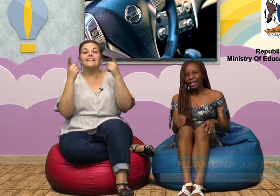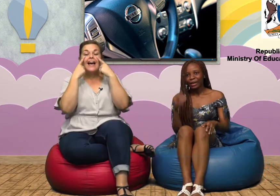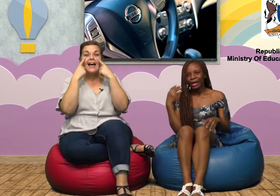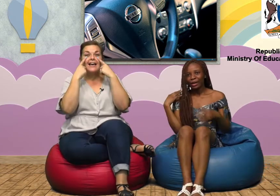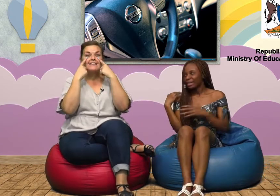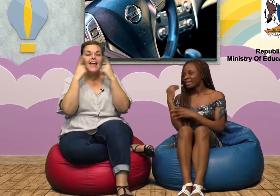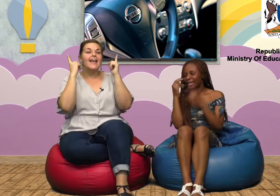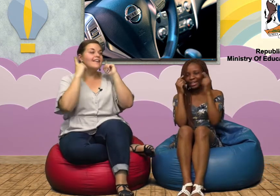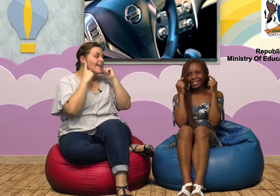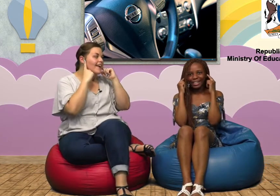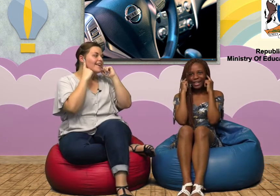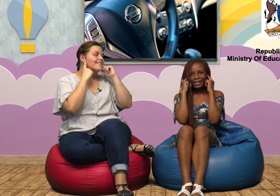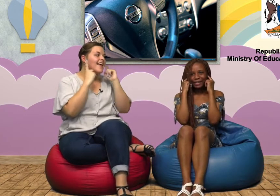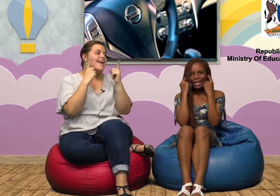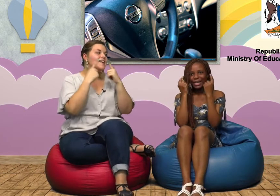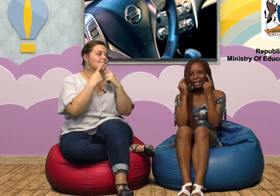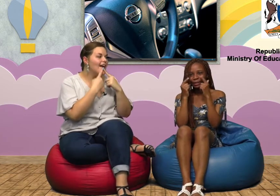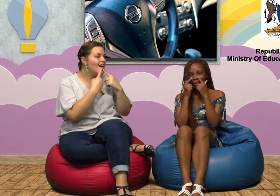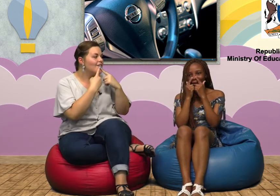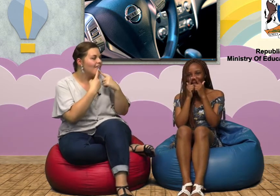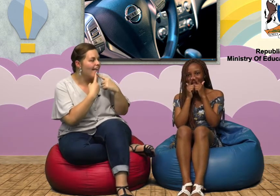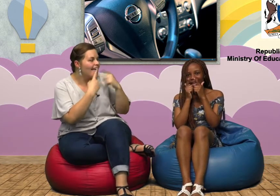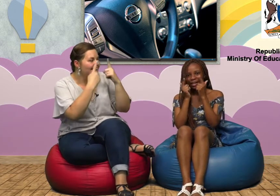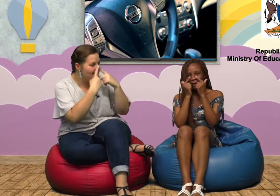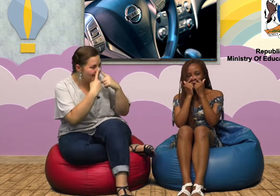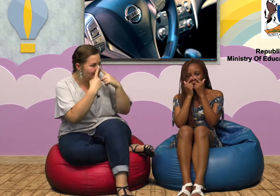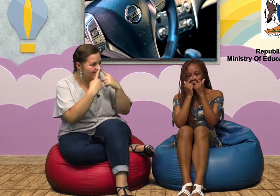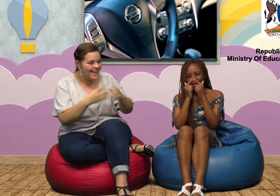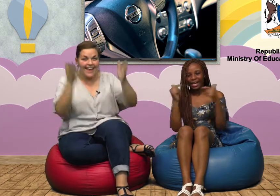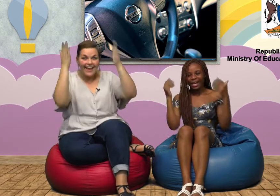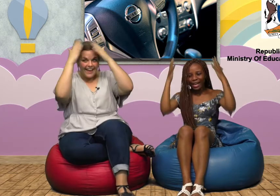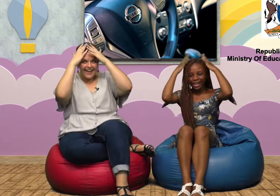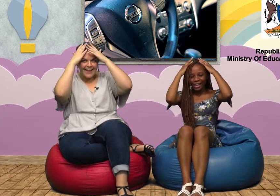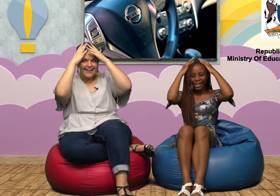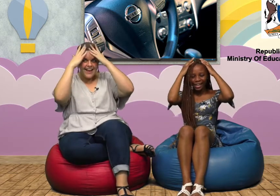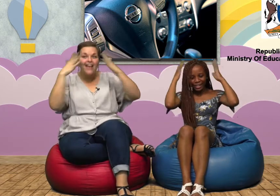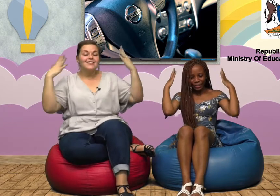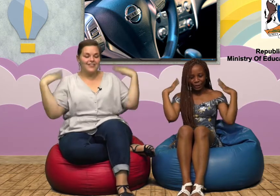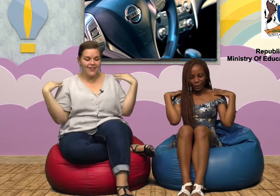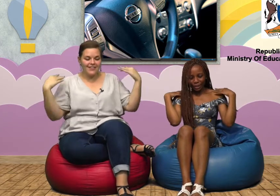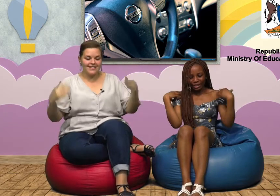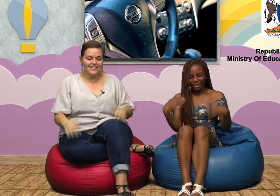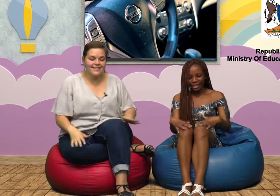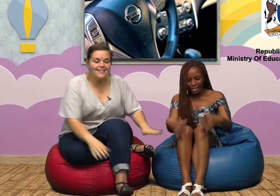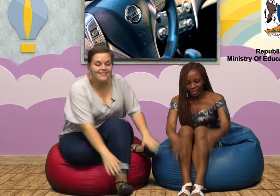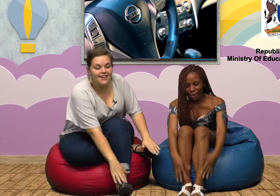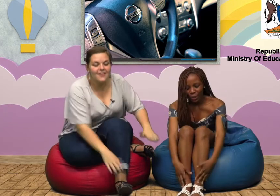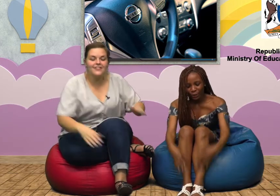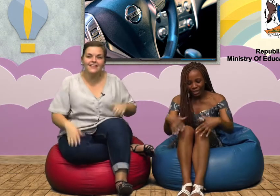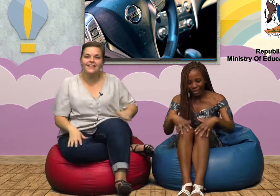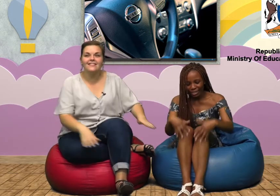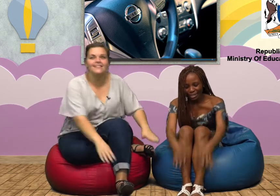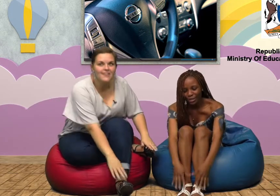And eyes and ears and mouth and nose. Head, Shoulders, Knees and